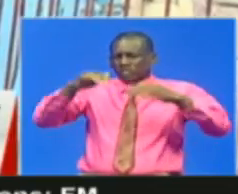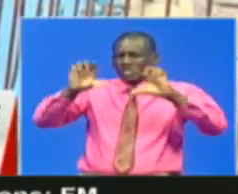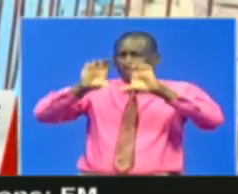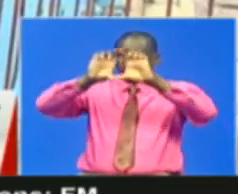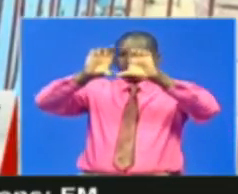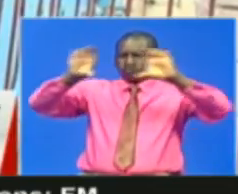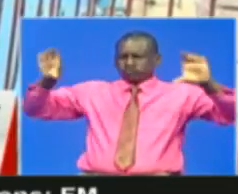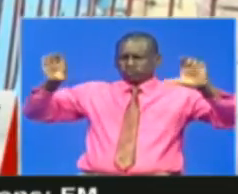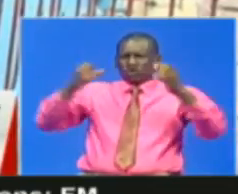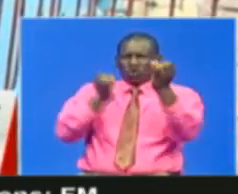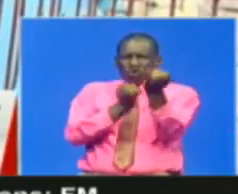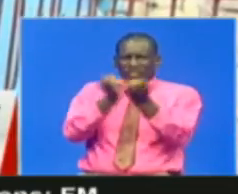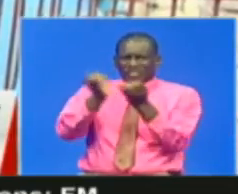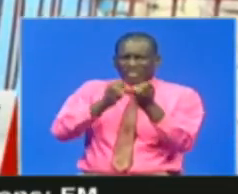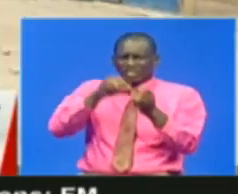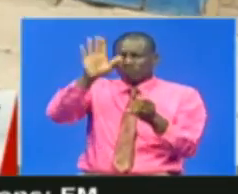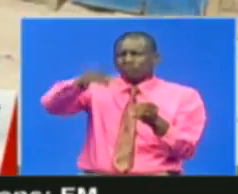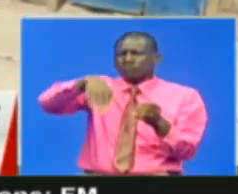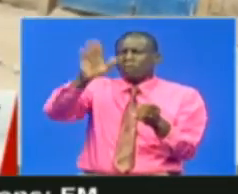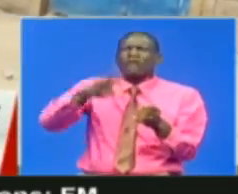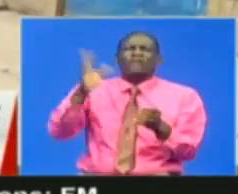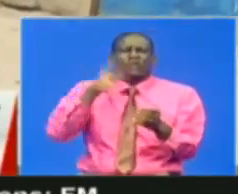on Saturday it all changed.